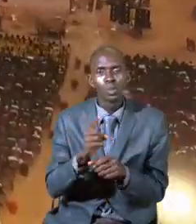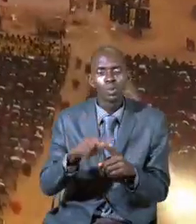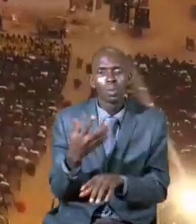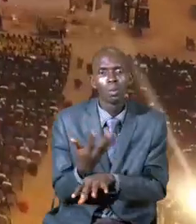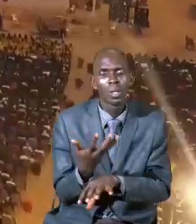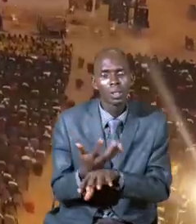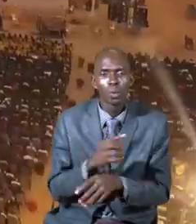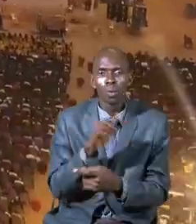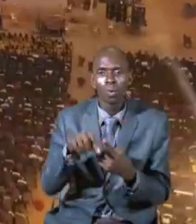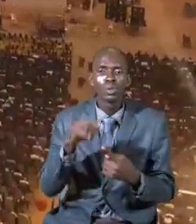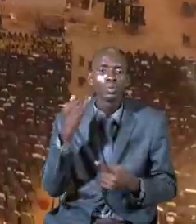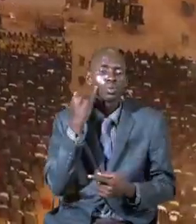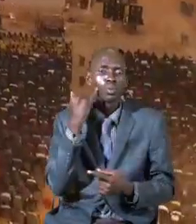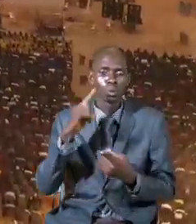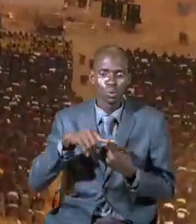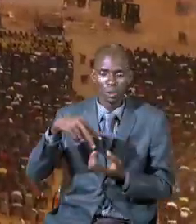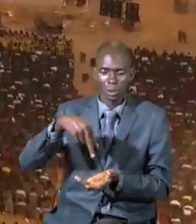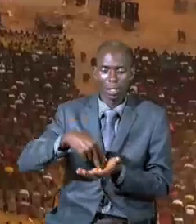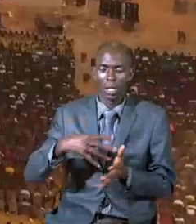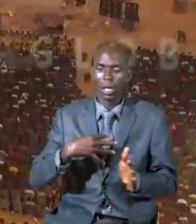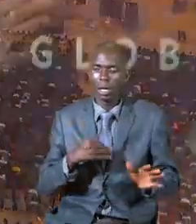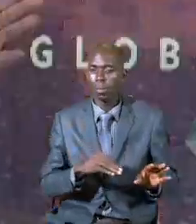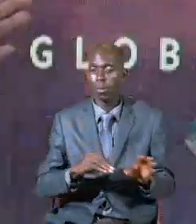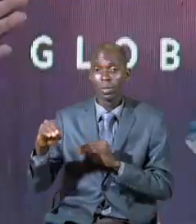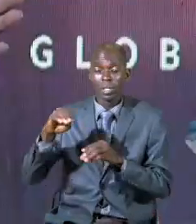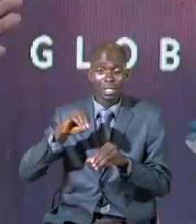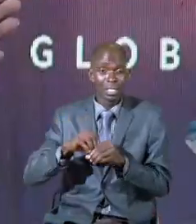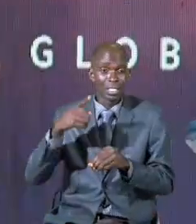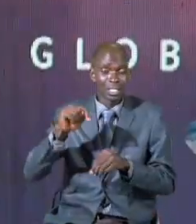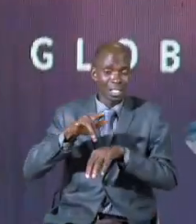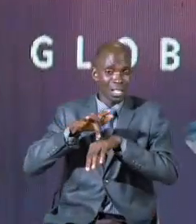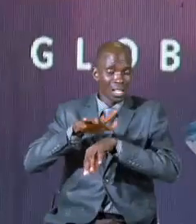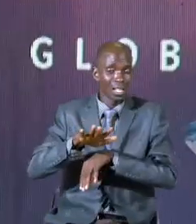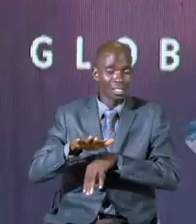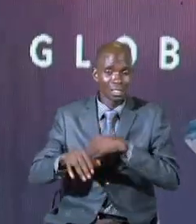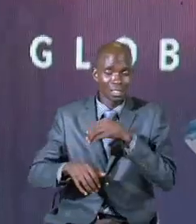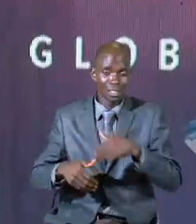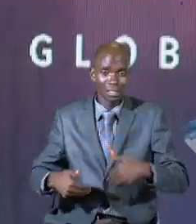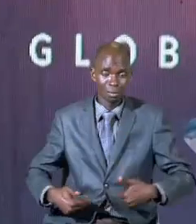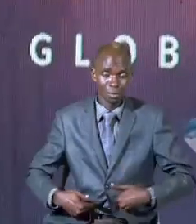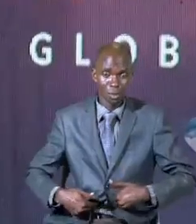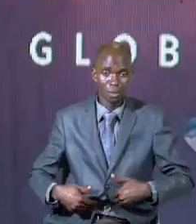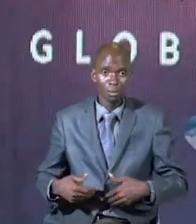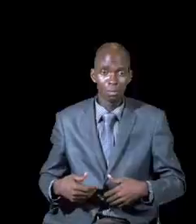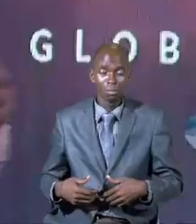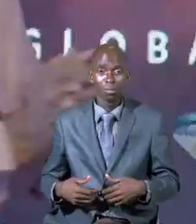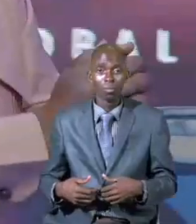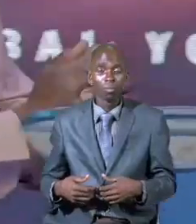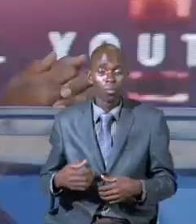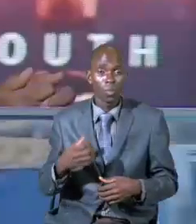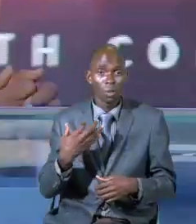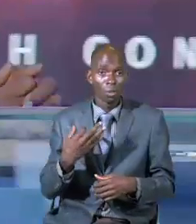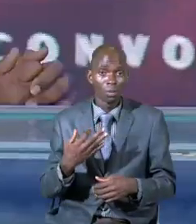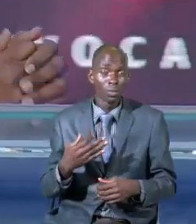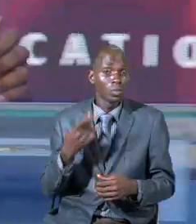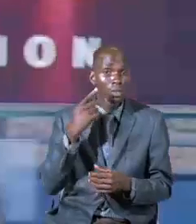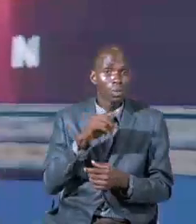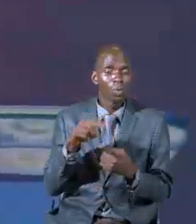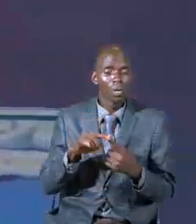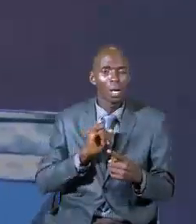my life, when I was 10 years to about 15 years, that's what I discovered. But number two,